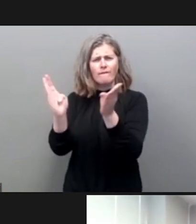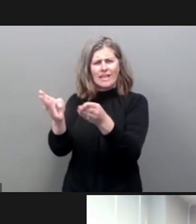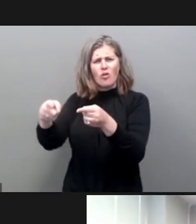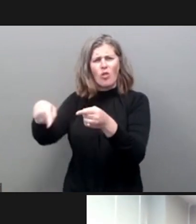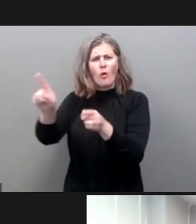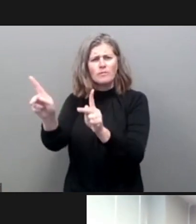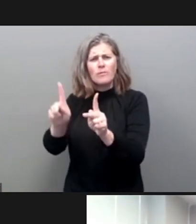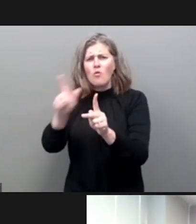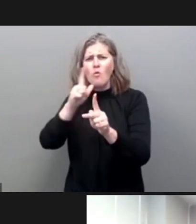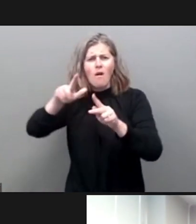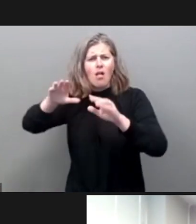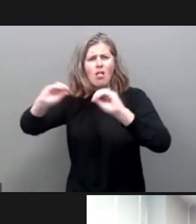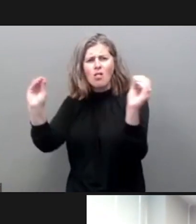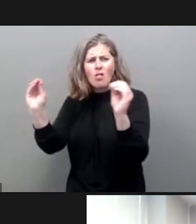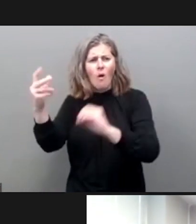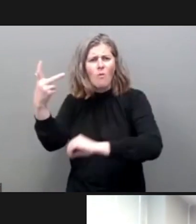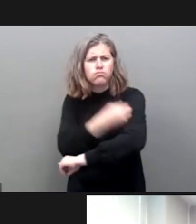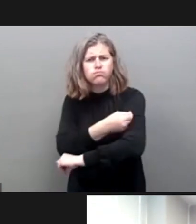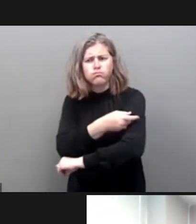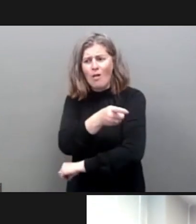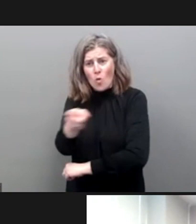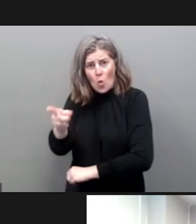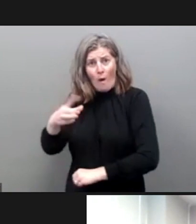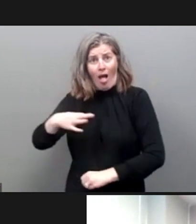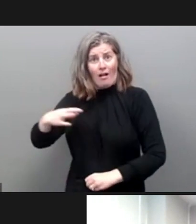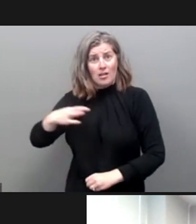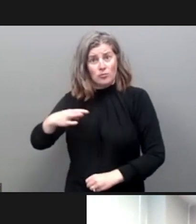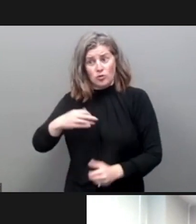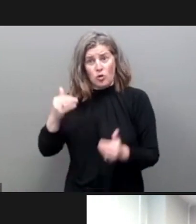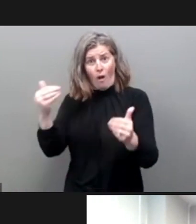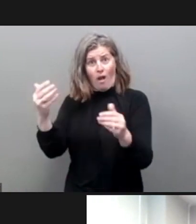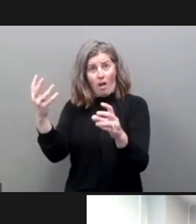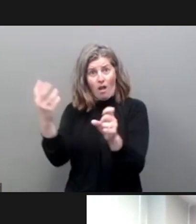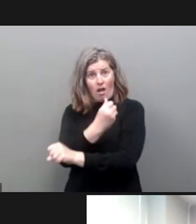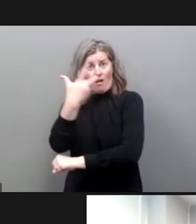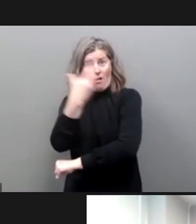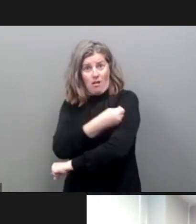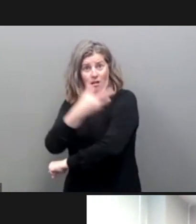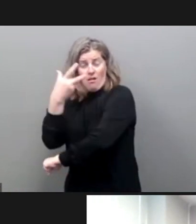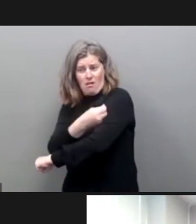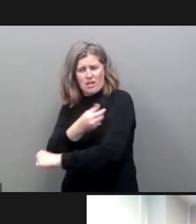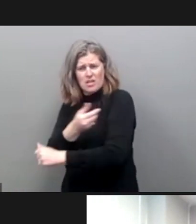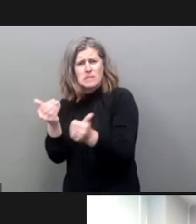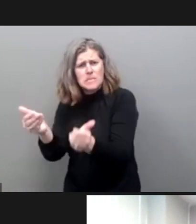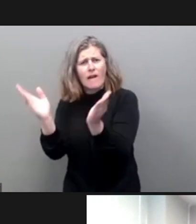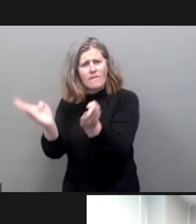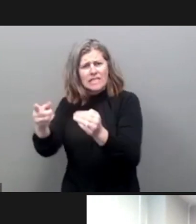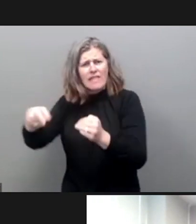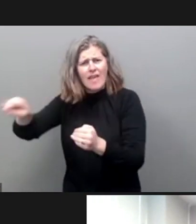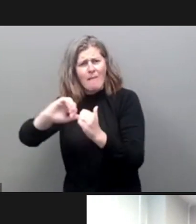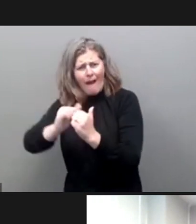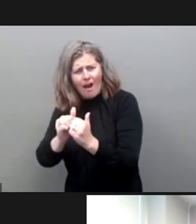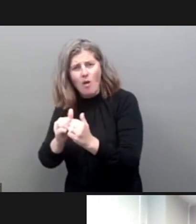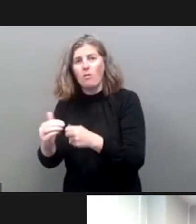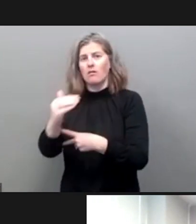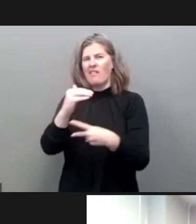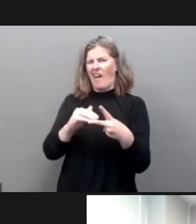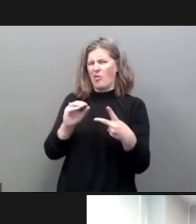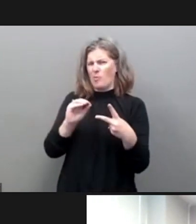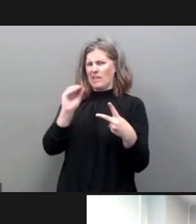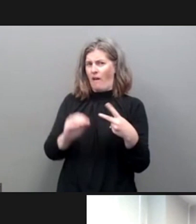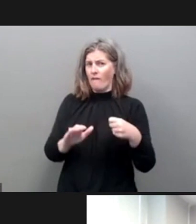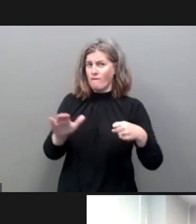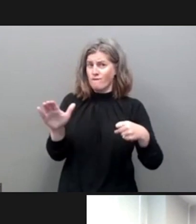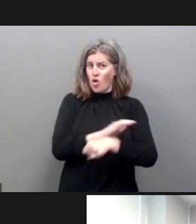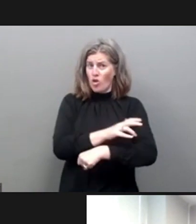remaining number of eligible New Mexicans to go ahead and get vaccinated? And then just a two-parter to that, is there a percentage of fully